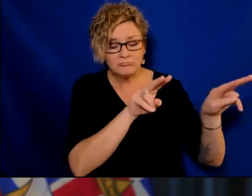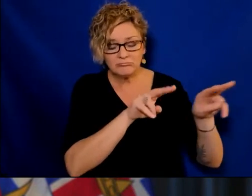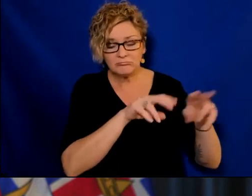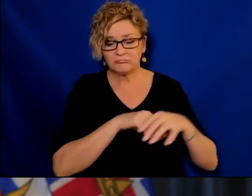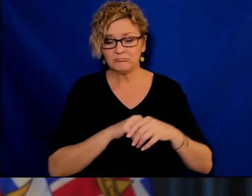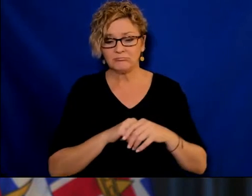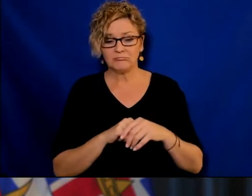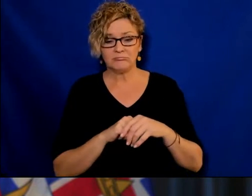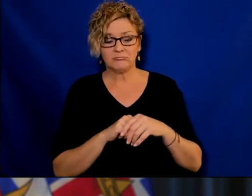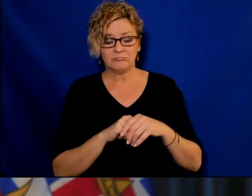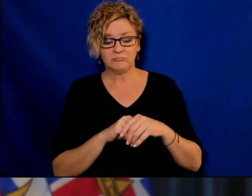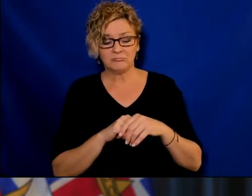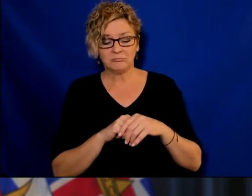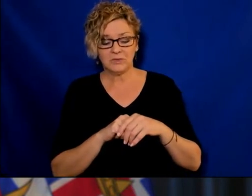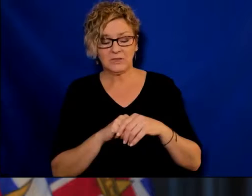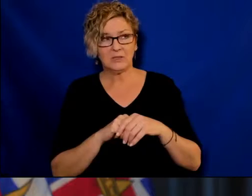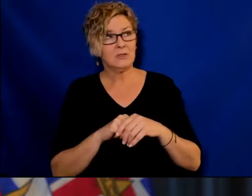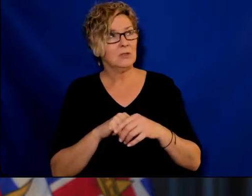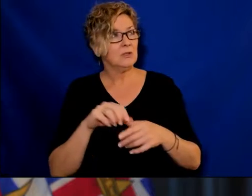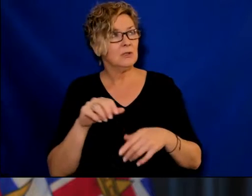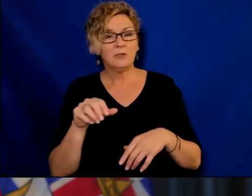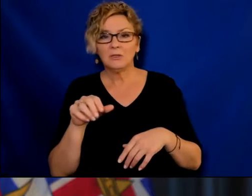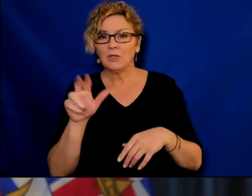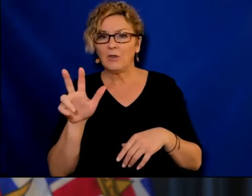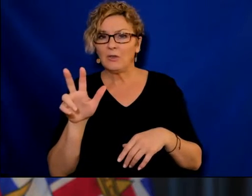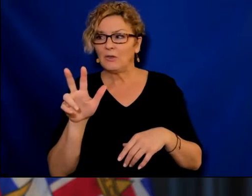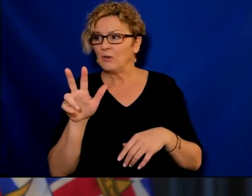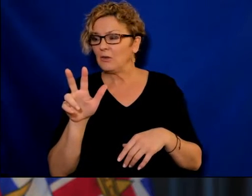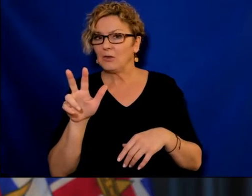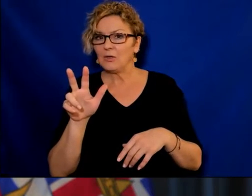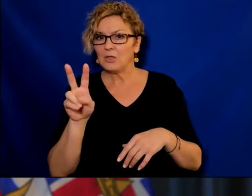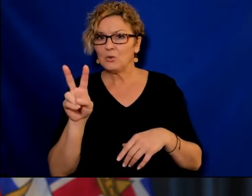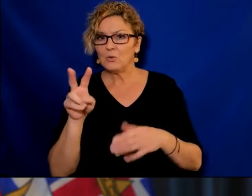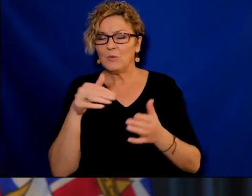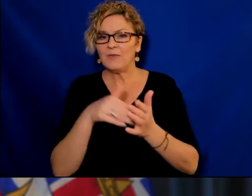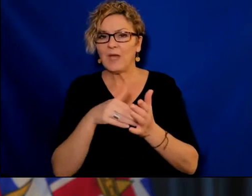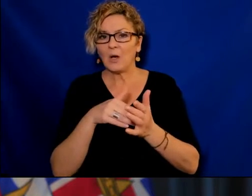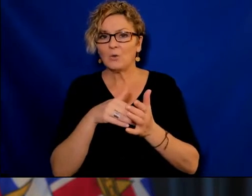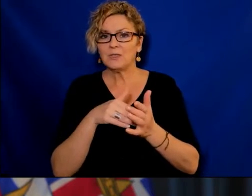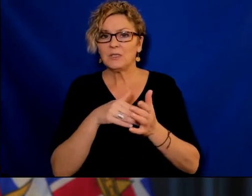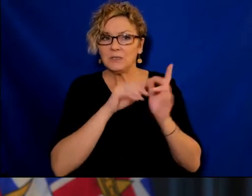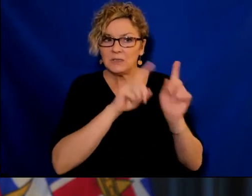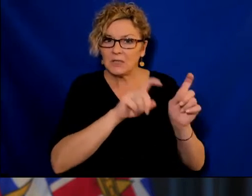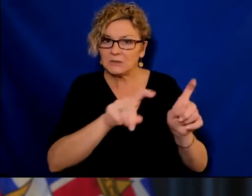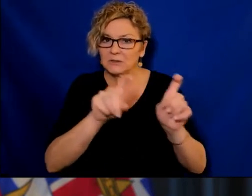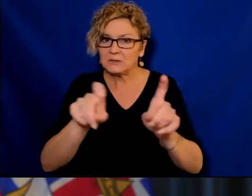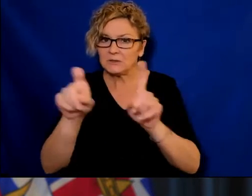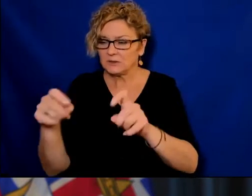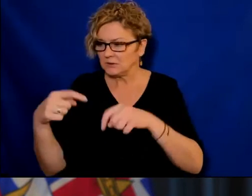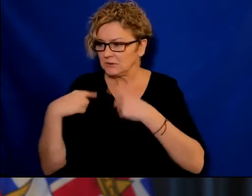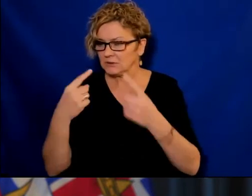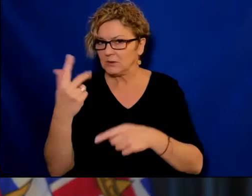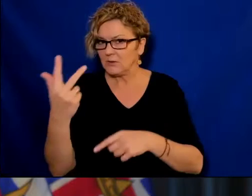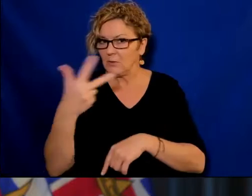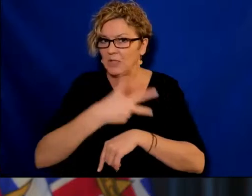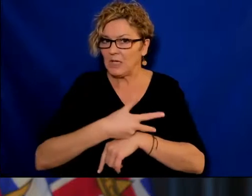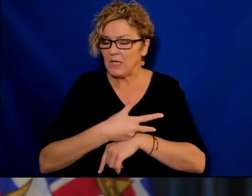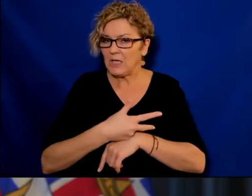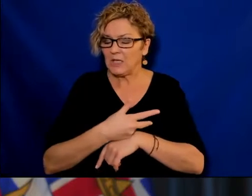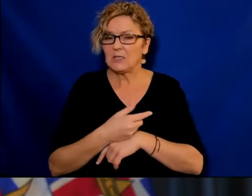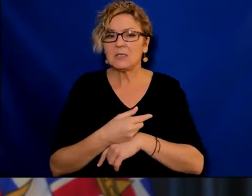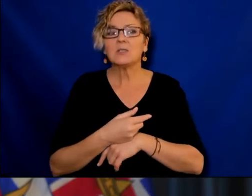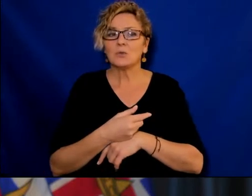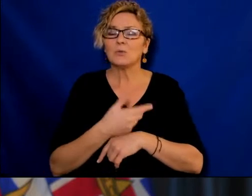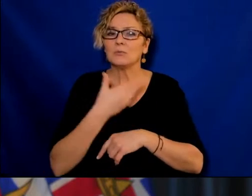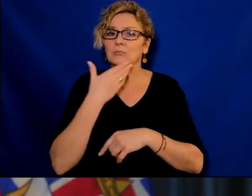32,600 and a little bit more tests done over the last 3 days in British Columbia, which is a significant number and a massive